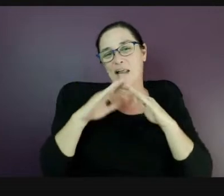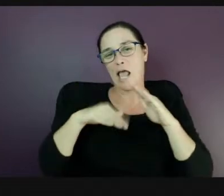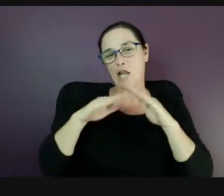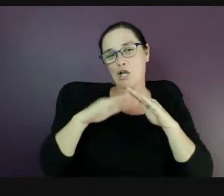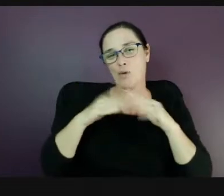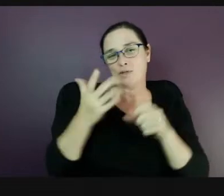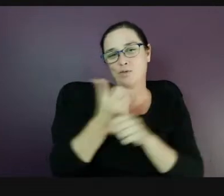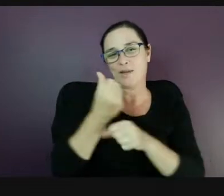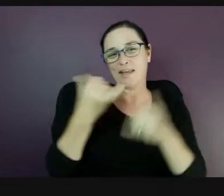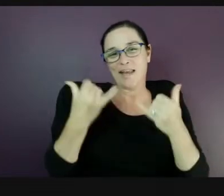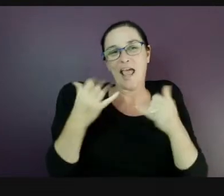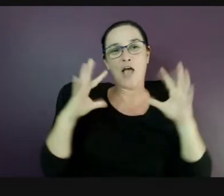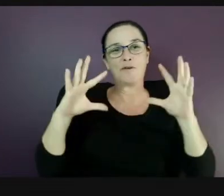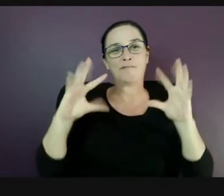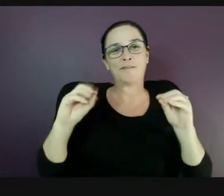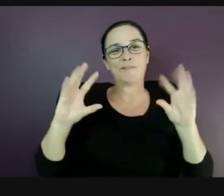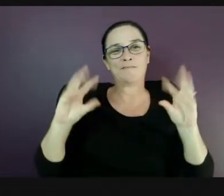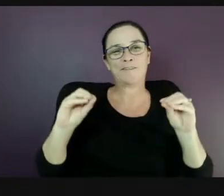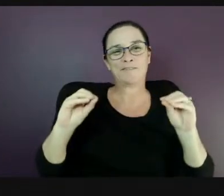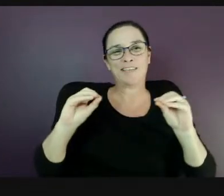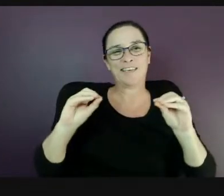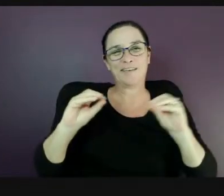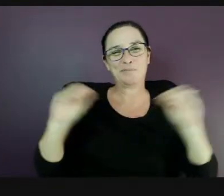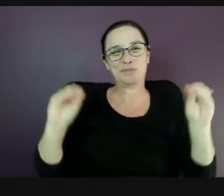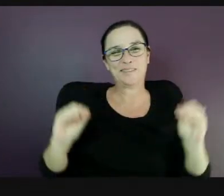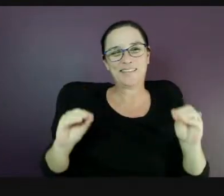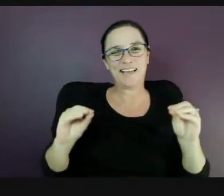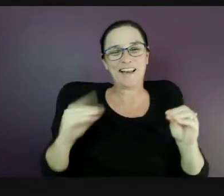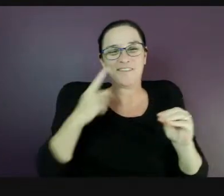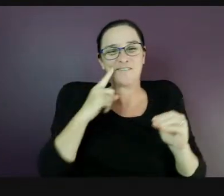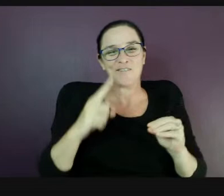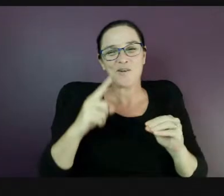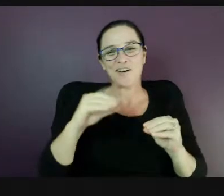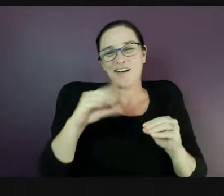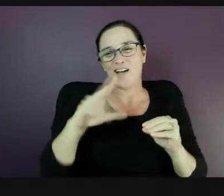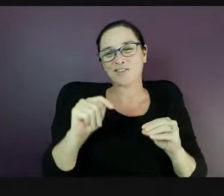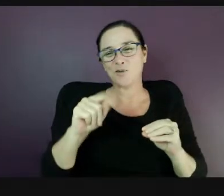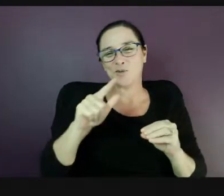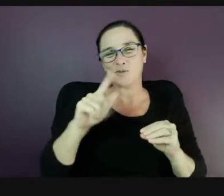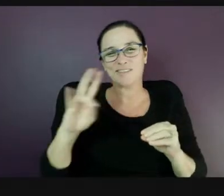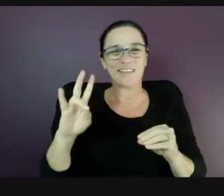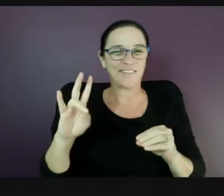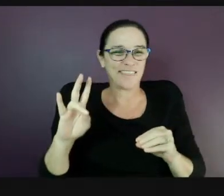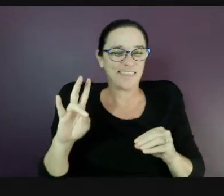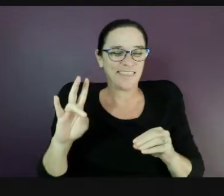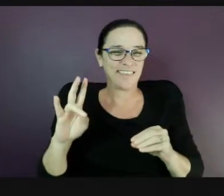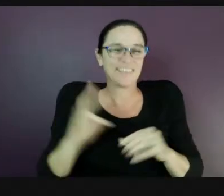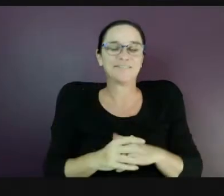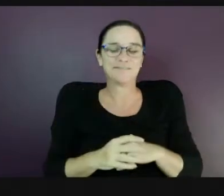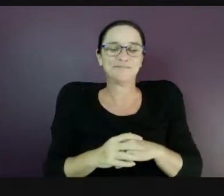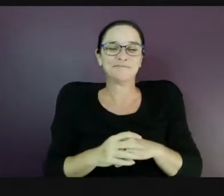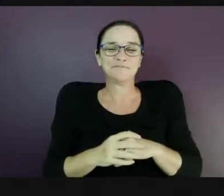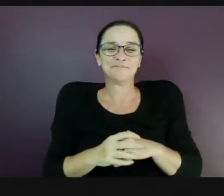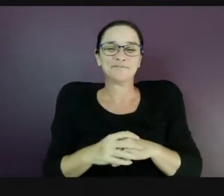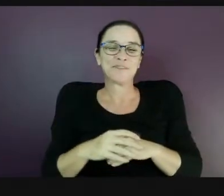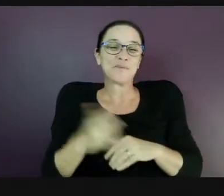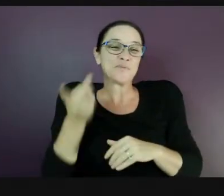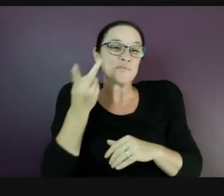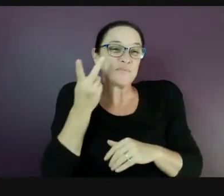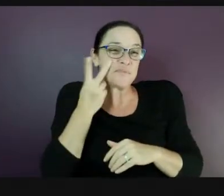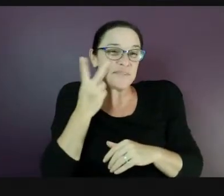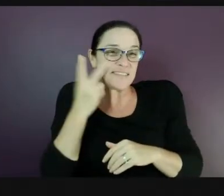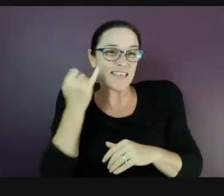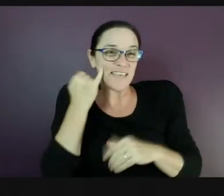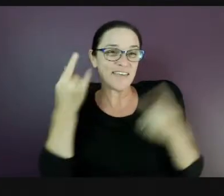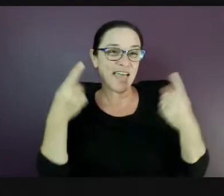clean 50-50 split on the 27th, so being the over-under line. So we'll see if it happens on the